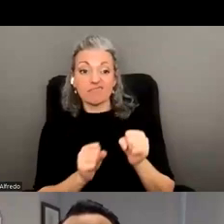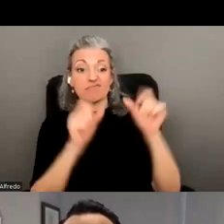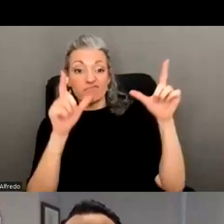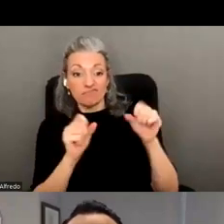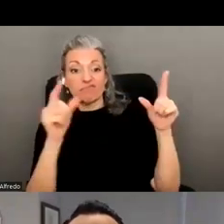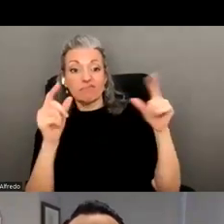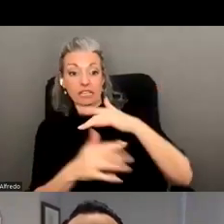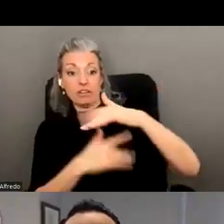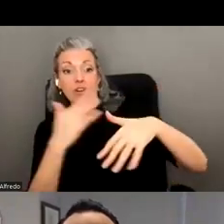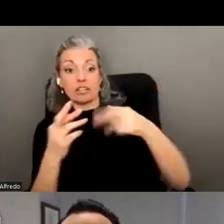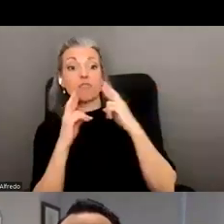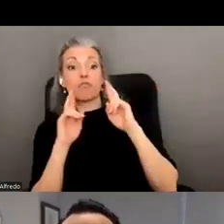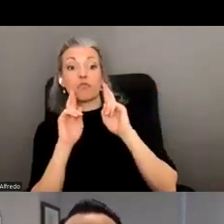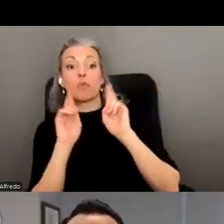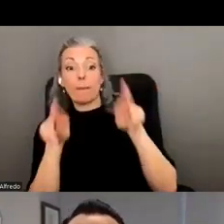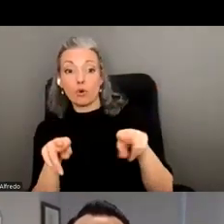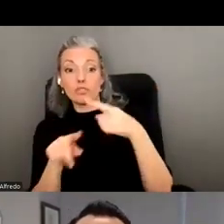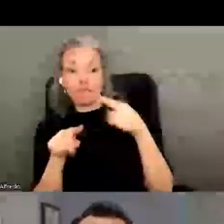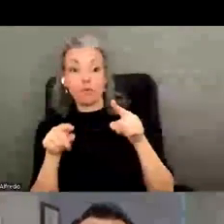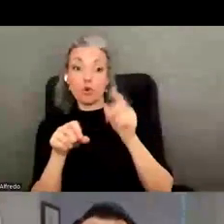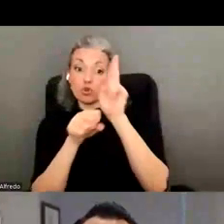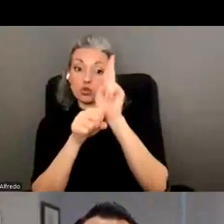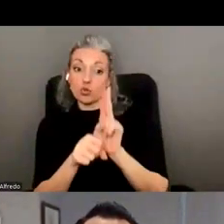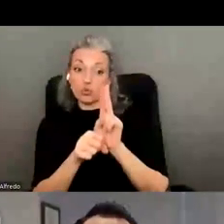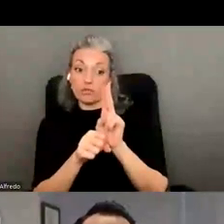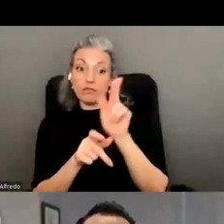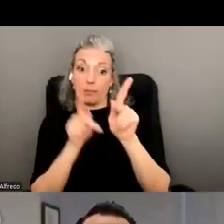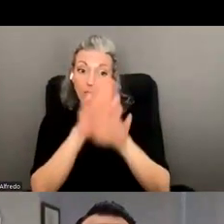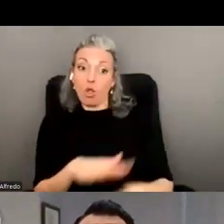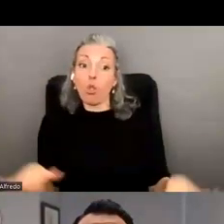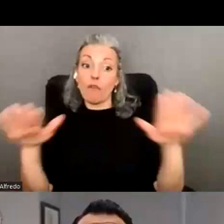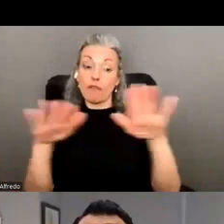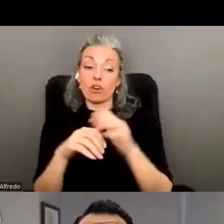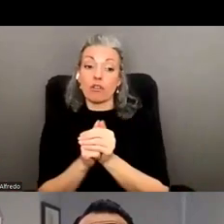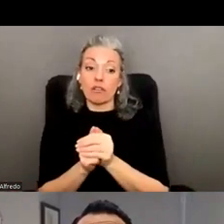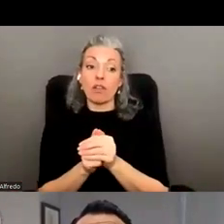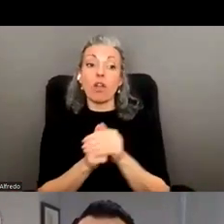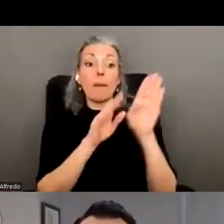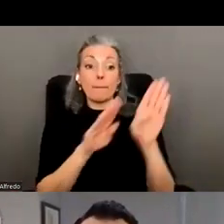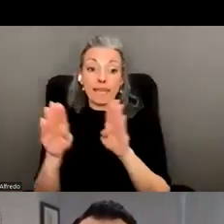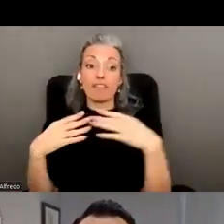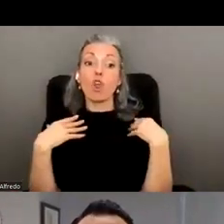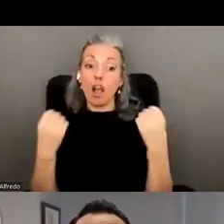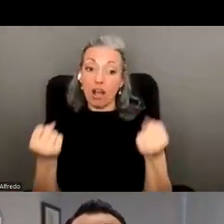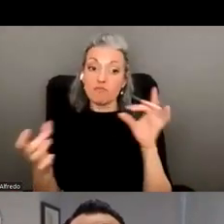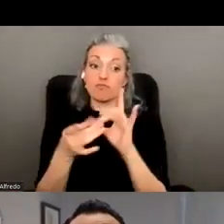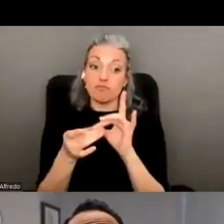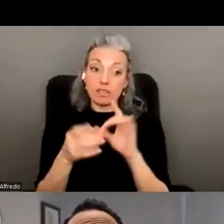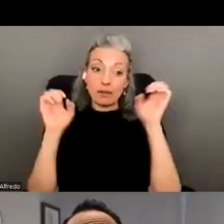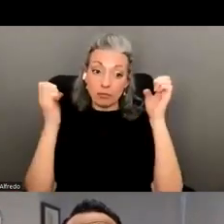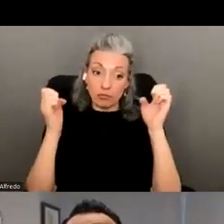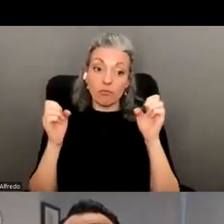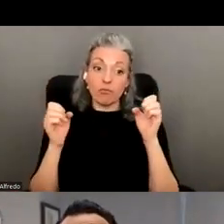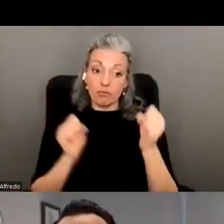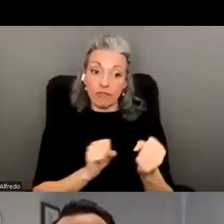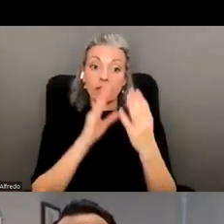interactive reports for public use. We recently published information on behavioral health, related emergency department encounters,